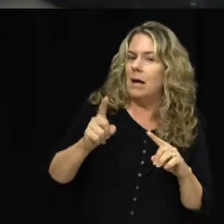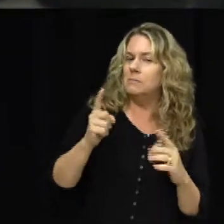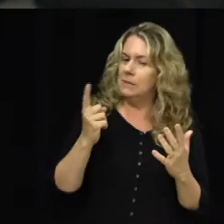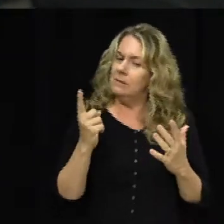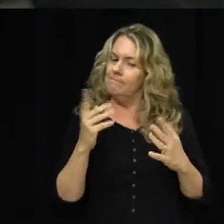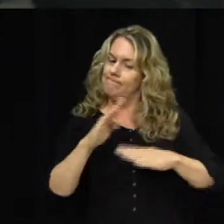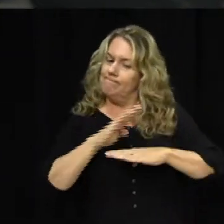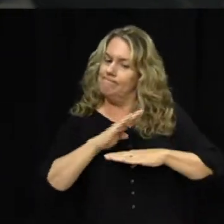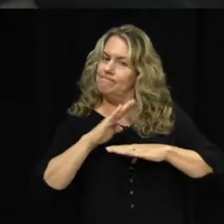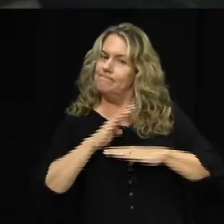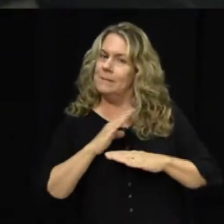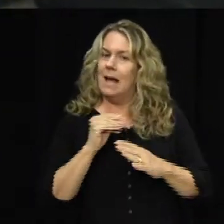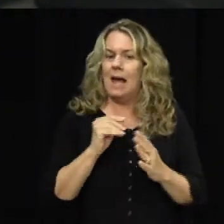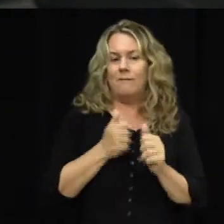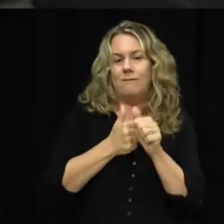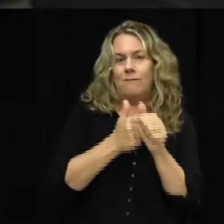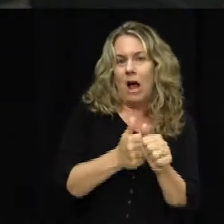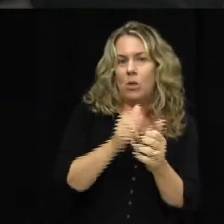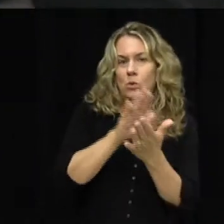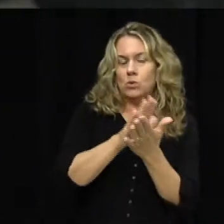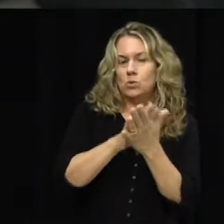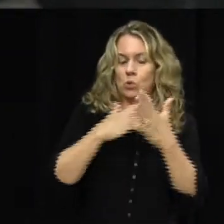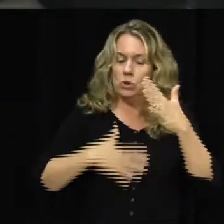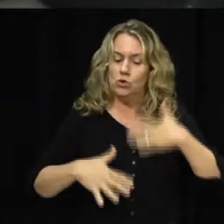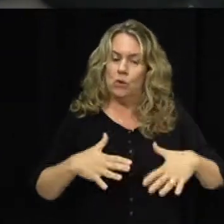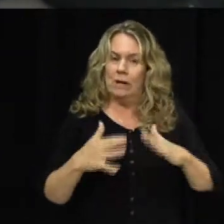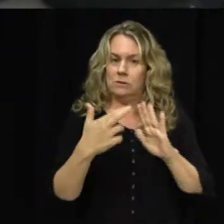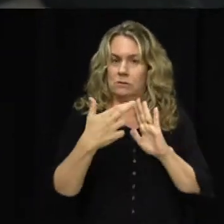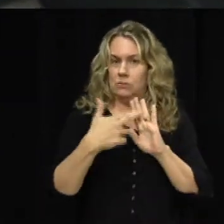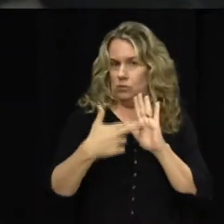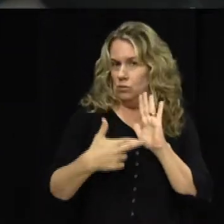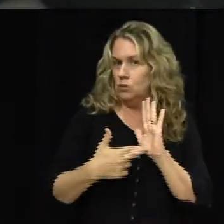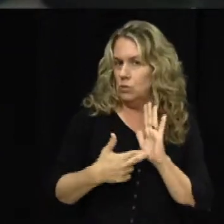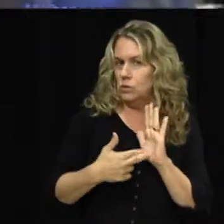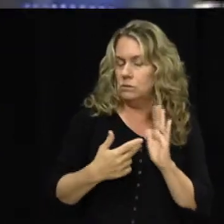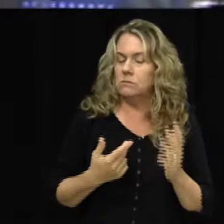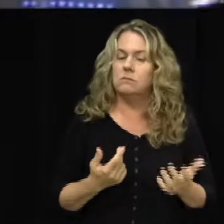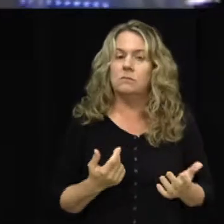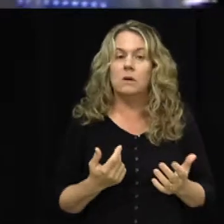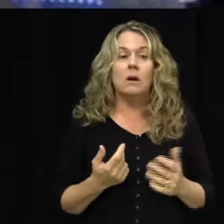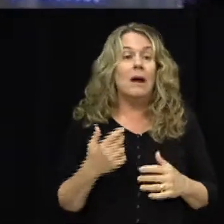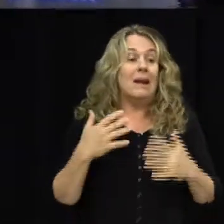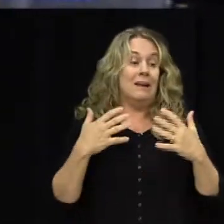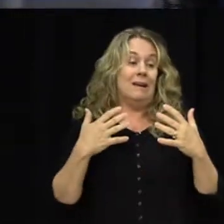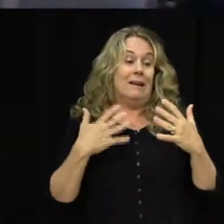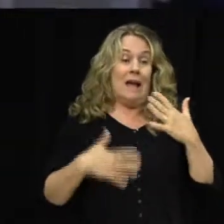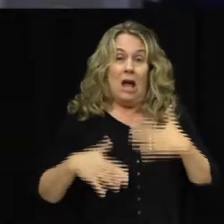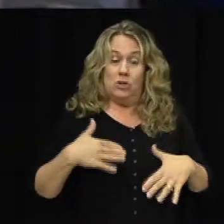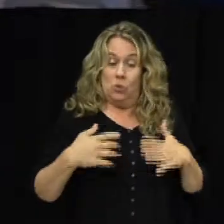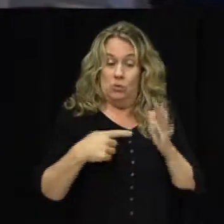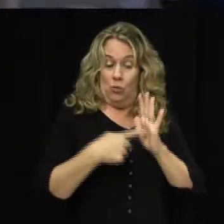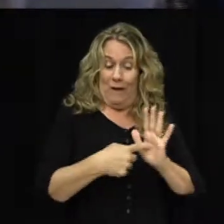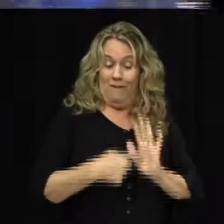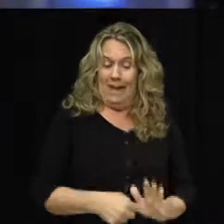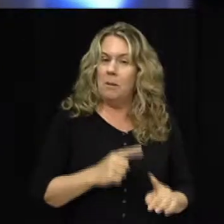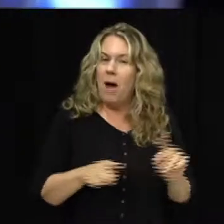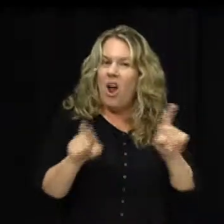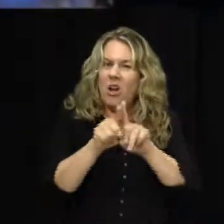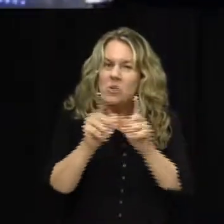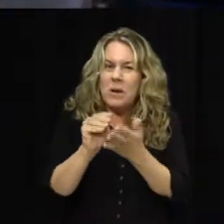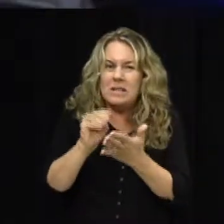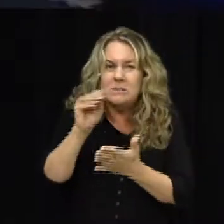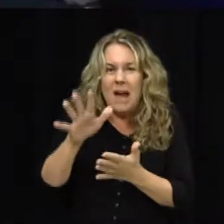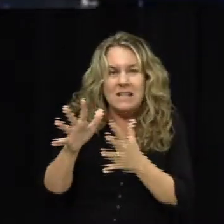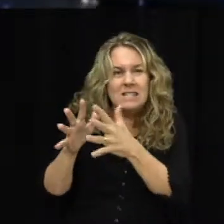are reasonable and they meet the school dress code from the standpoint of decency. Not only are costumes revealing, but they're also